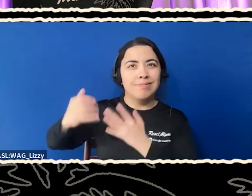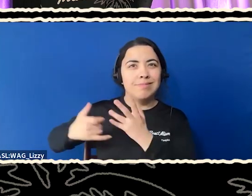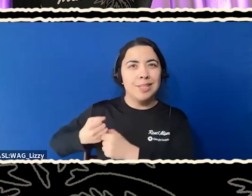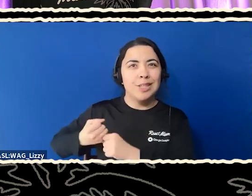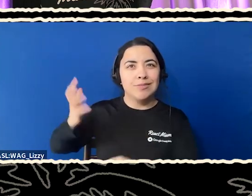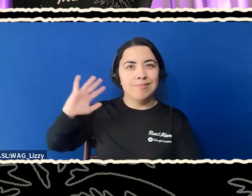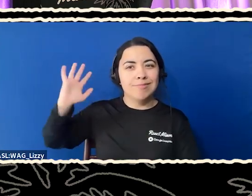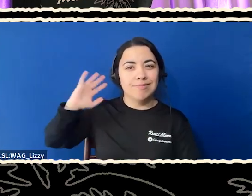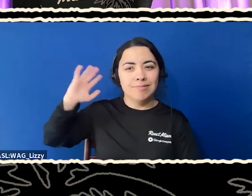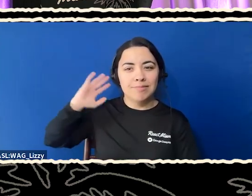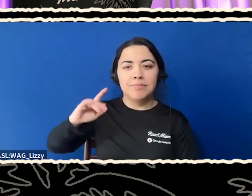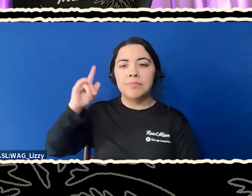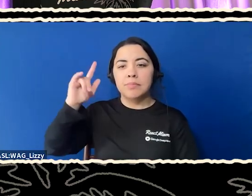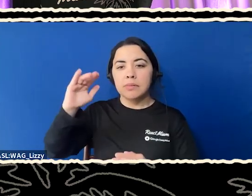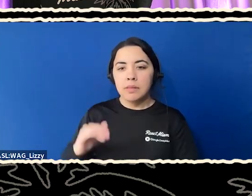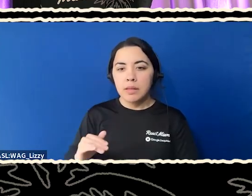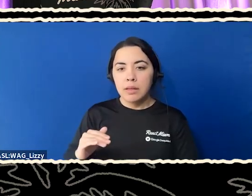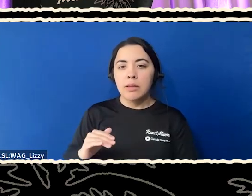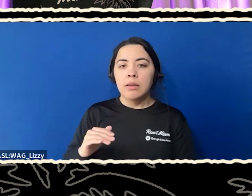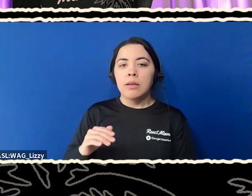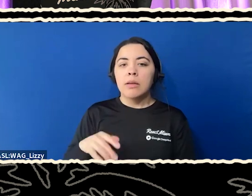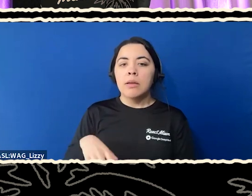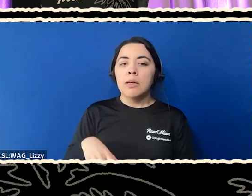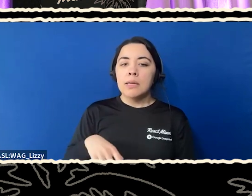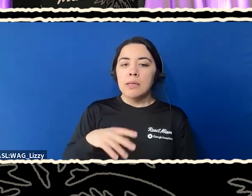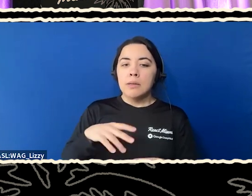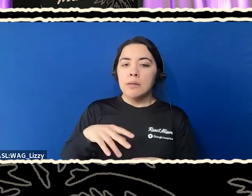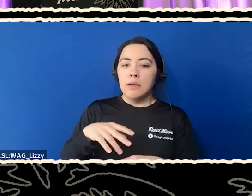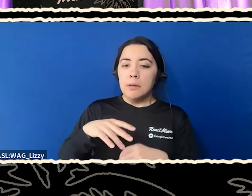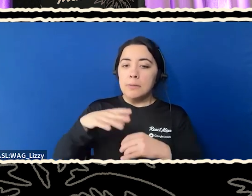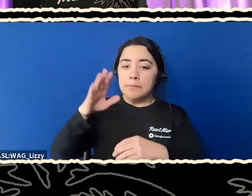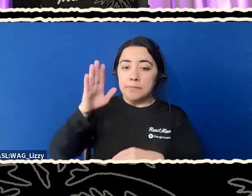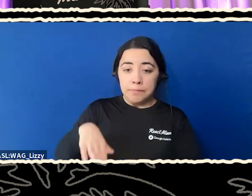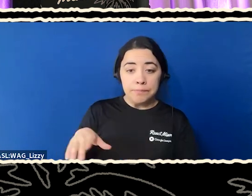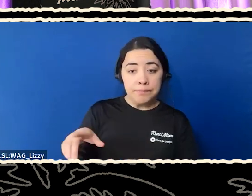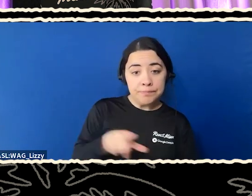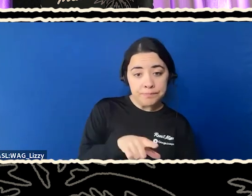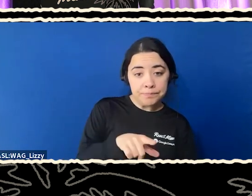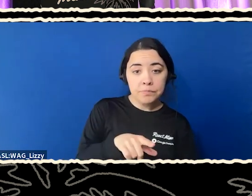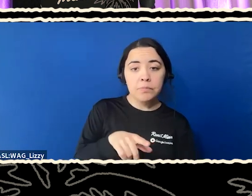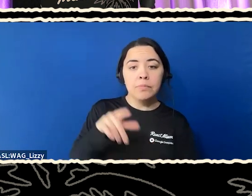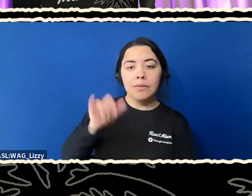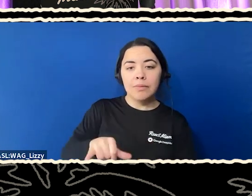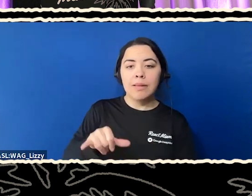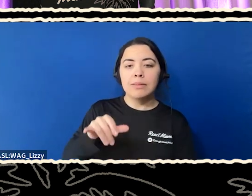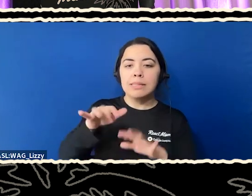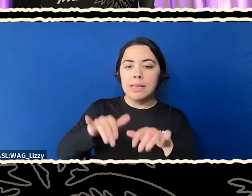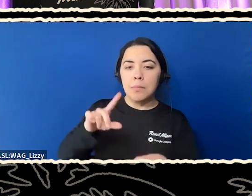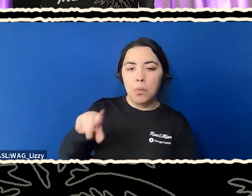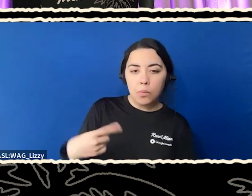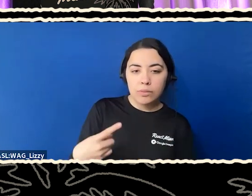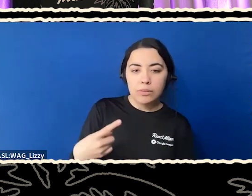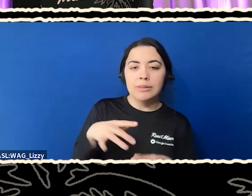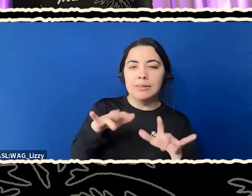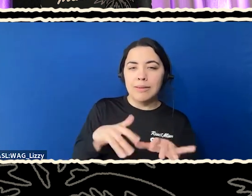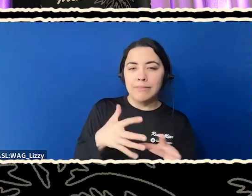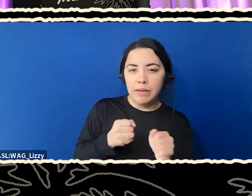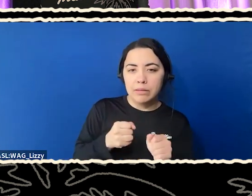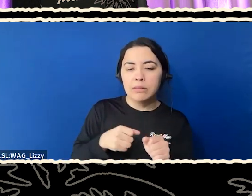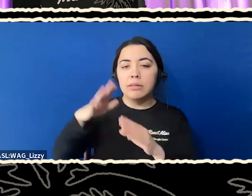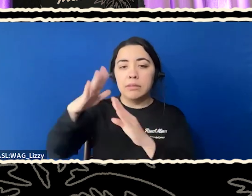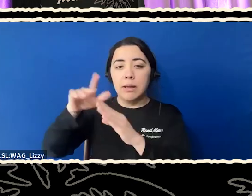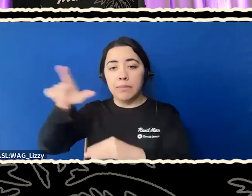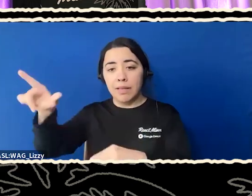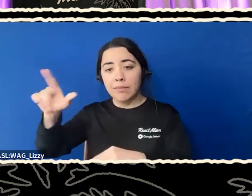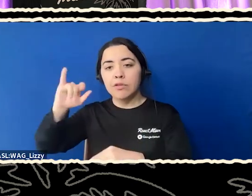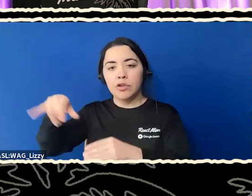most common of which that we all use is Typefest. In the top right, it's harder to find some of these days, but they're like shy about it now. But there are